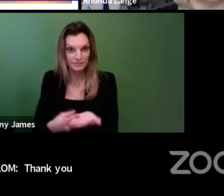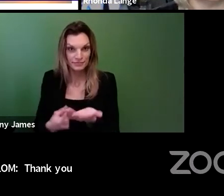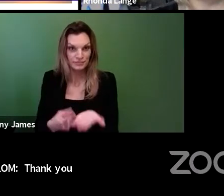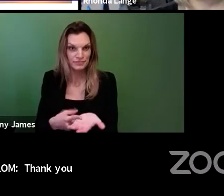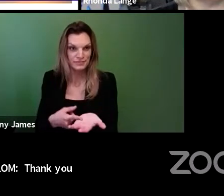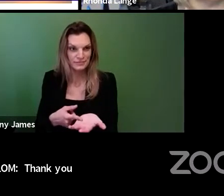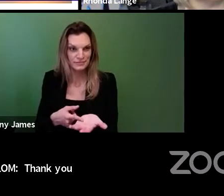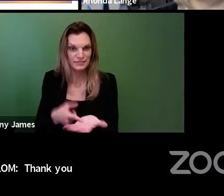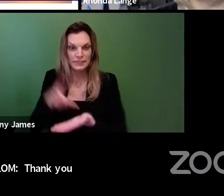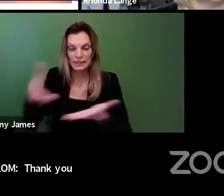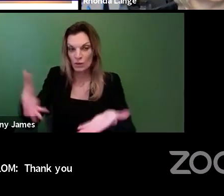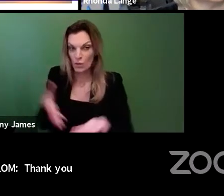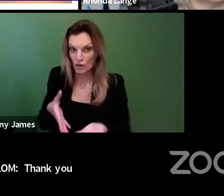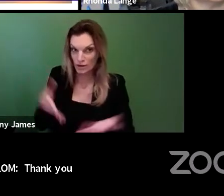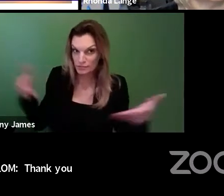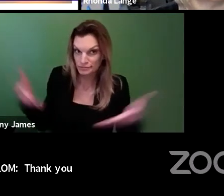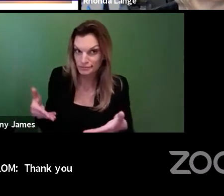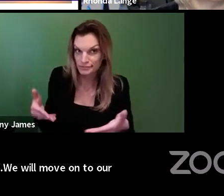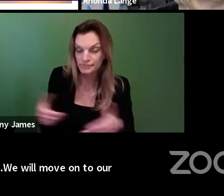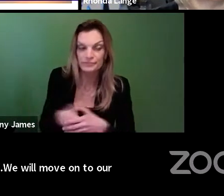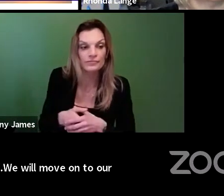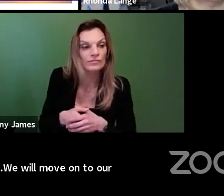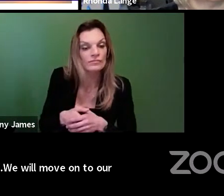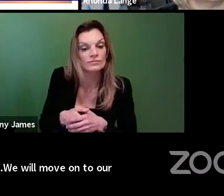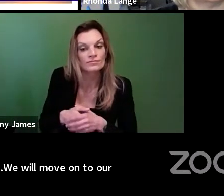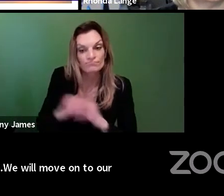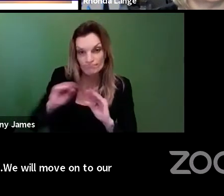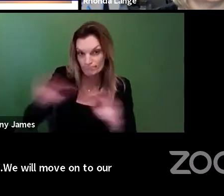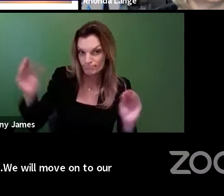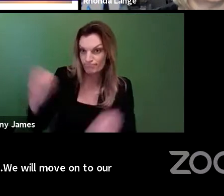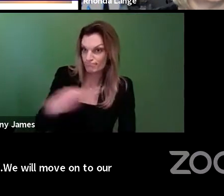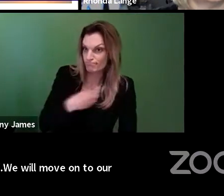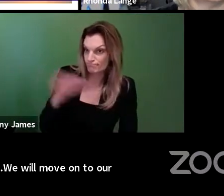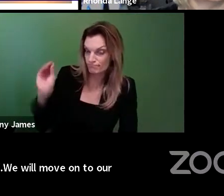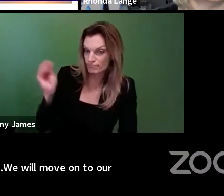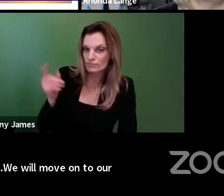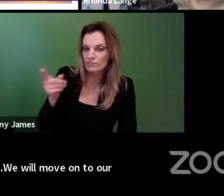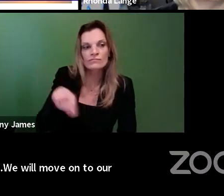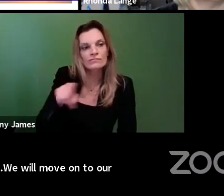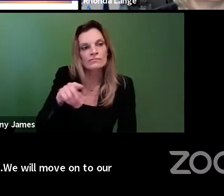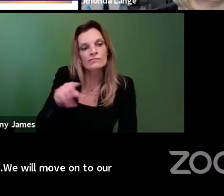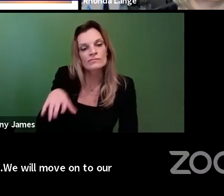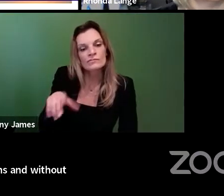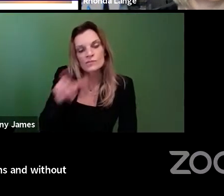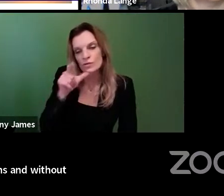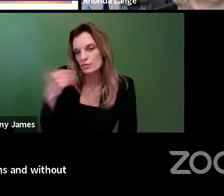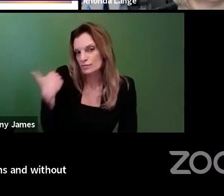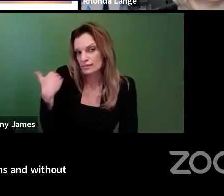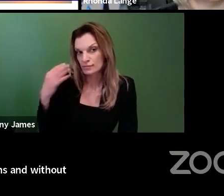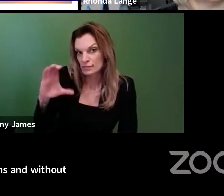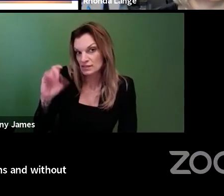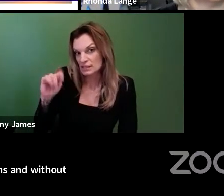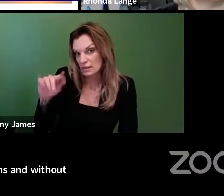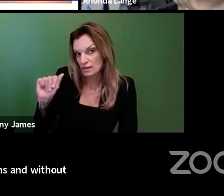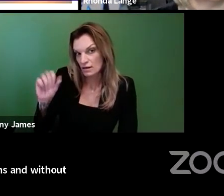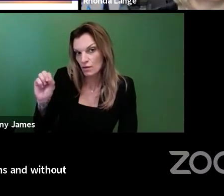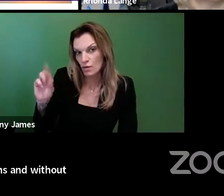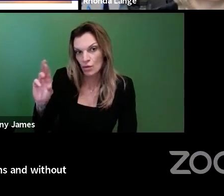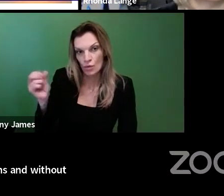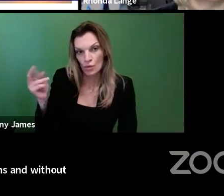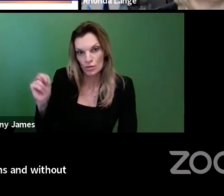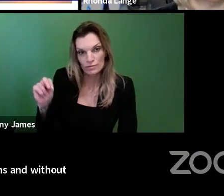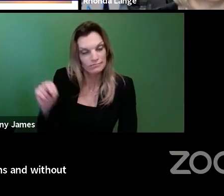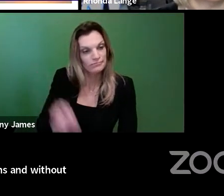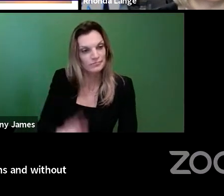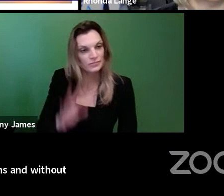welcome and introductions. And without objection, our host commissioner, Cynthia Orton, will now provide a